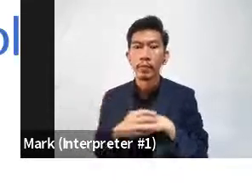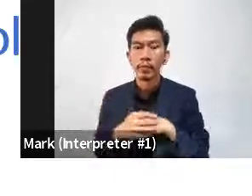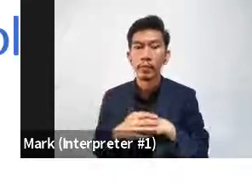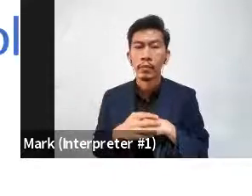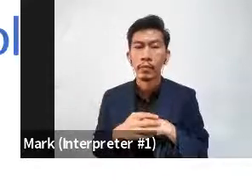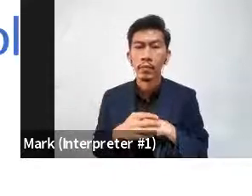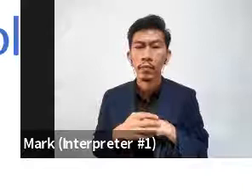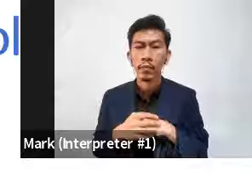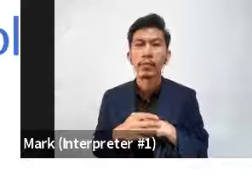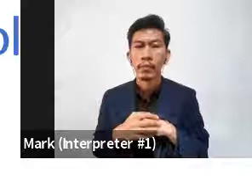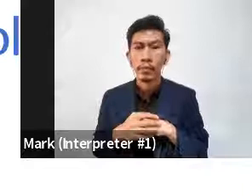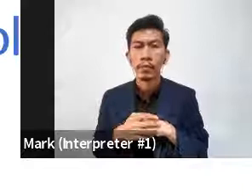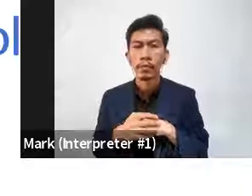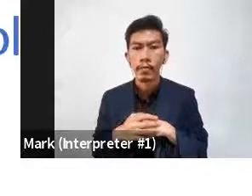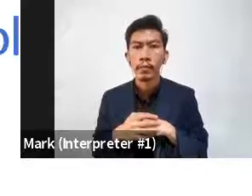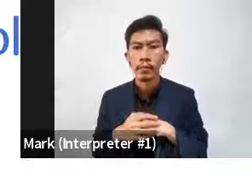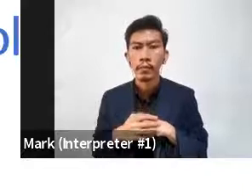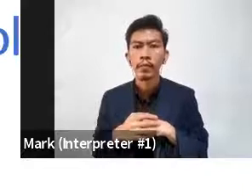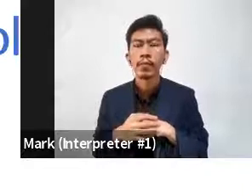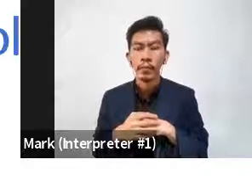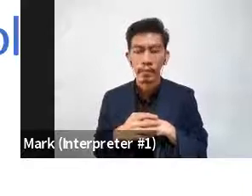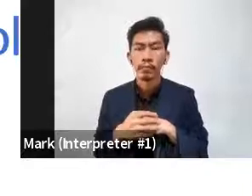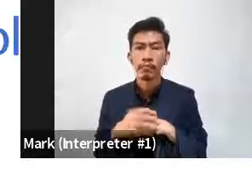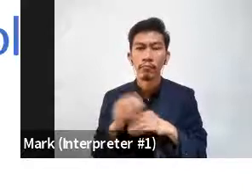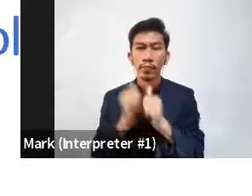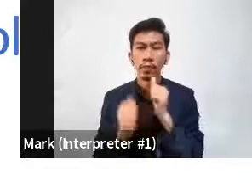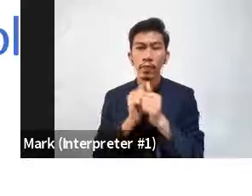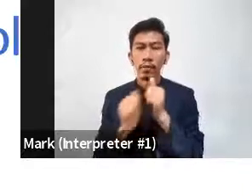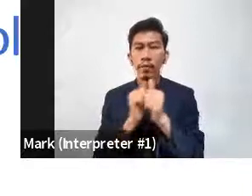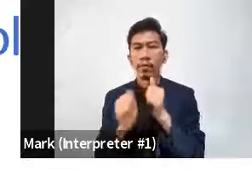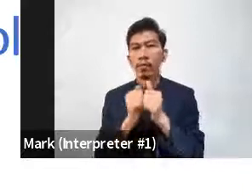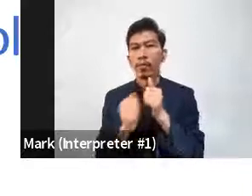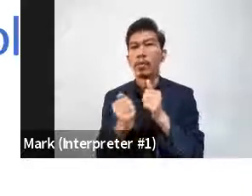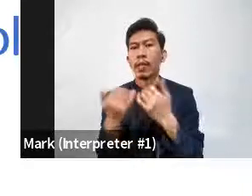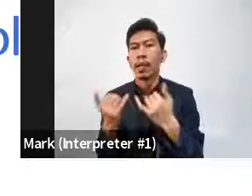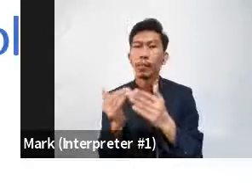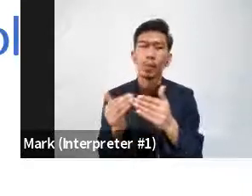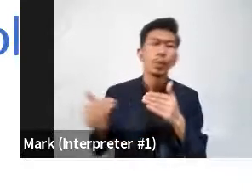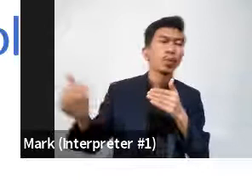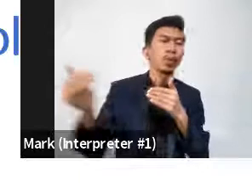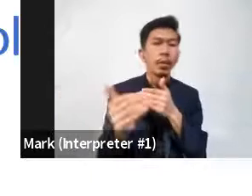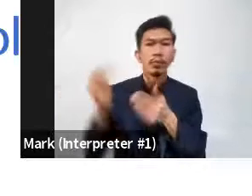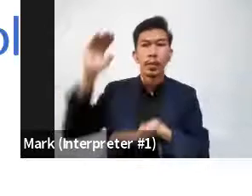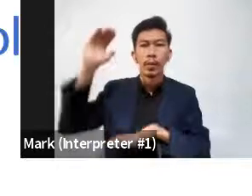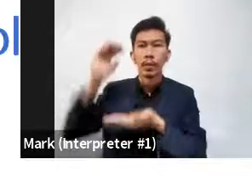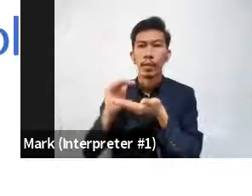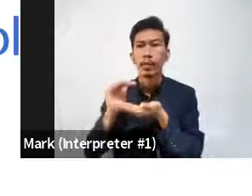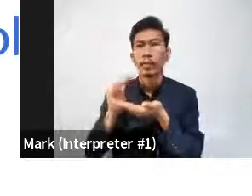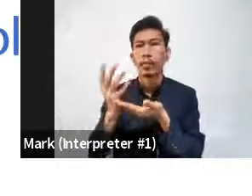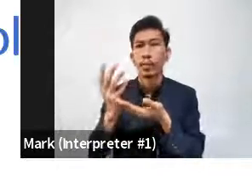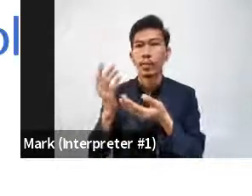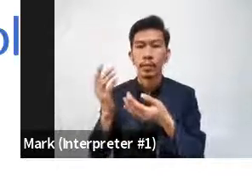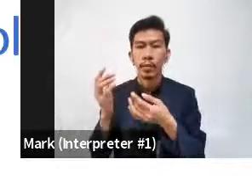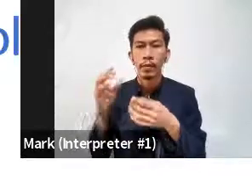So basically, you are so far ahead in reducing the gap in health facilities and